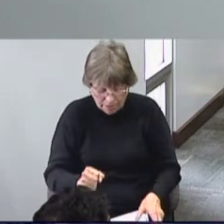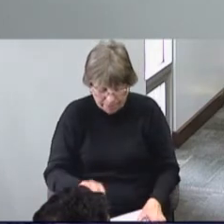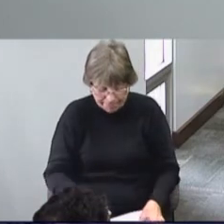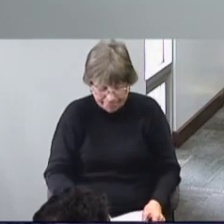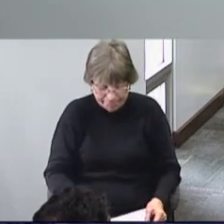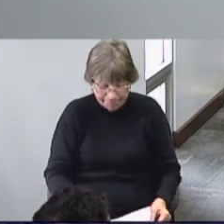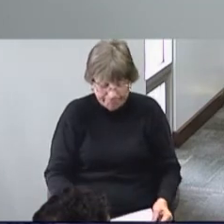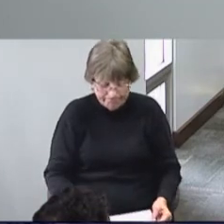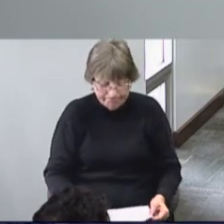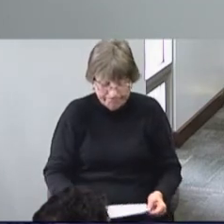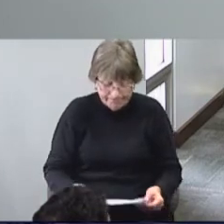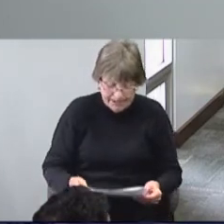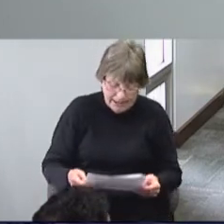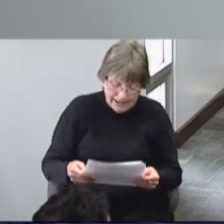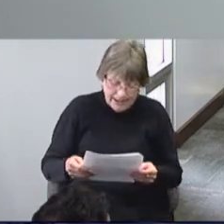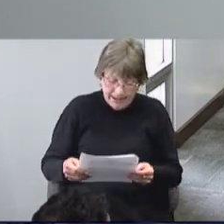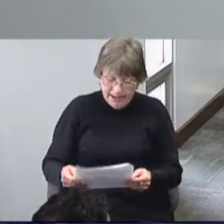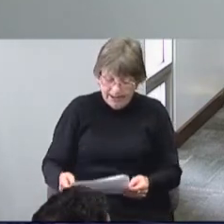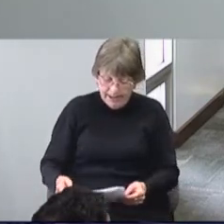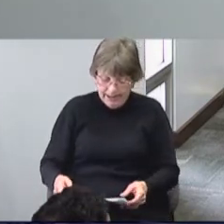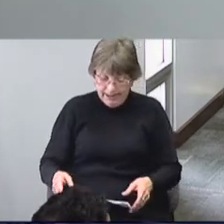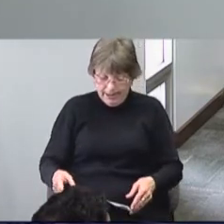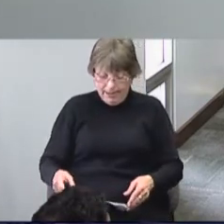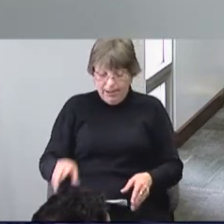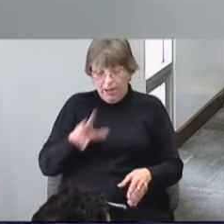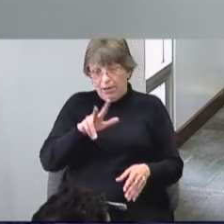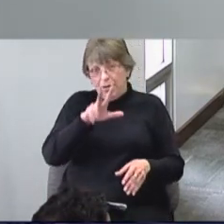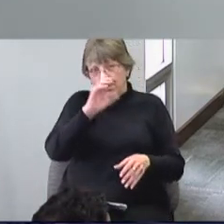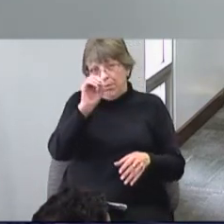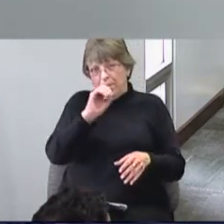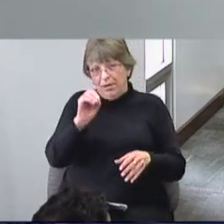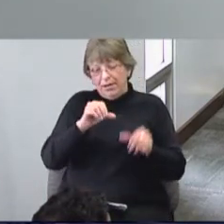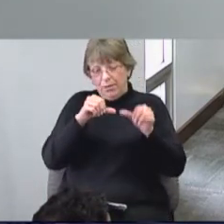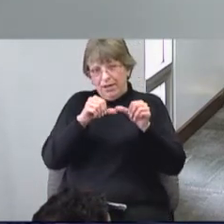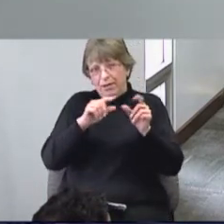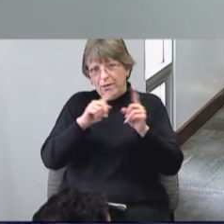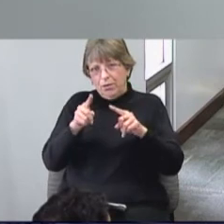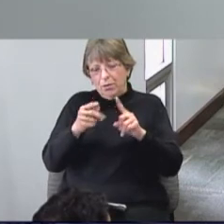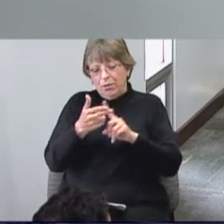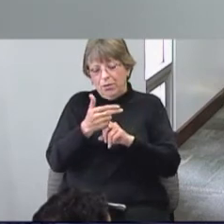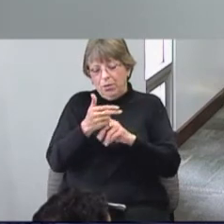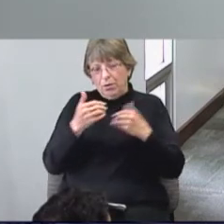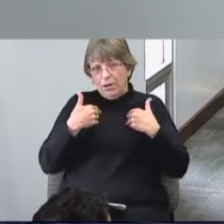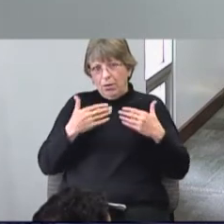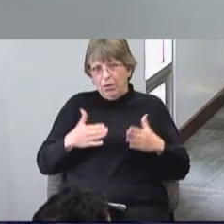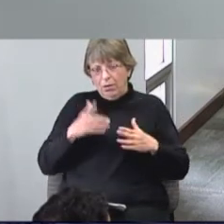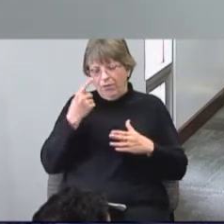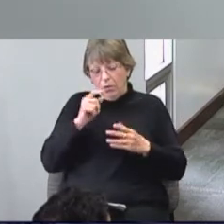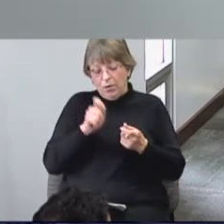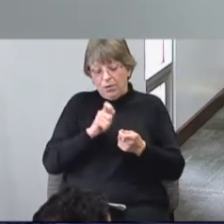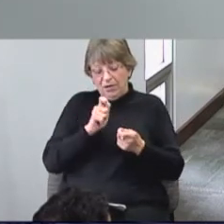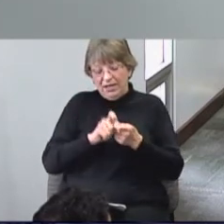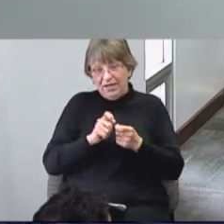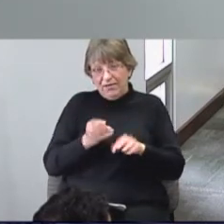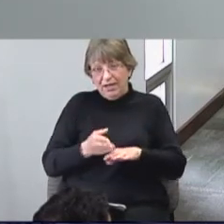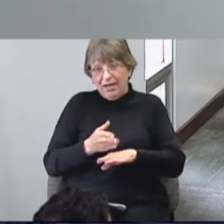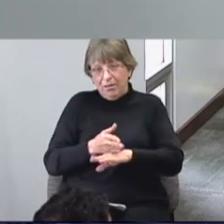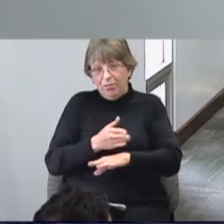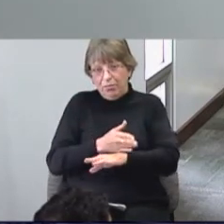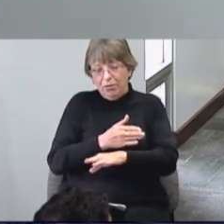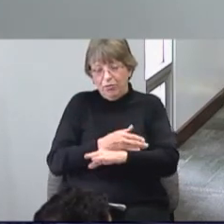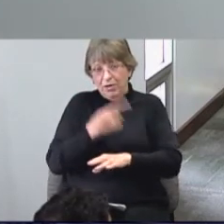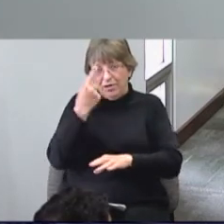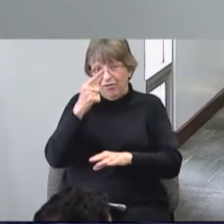3% bed tax to continue to go to the hotel owner for specific improvements to the convention center space